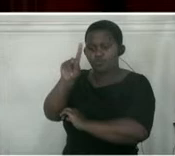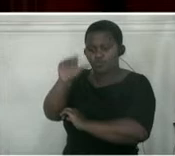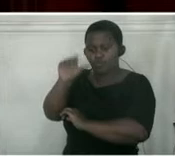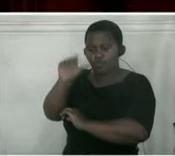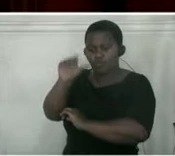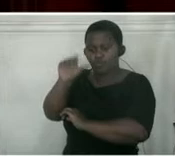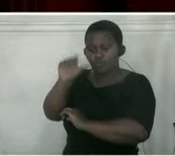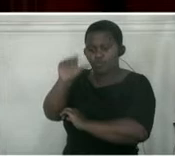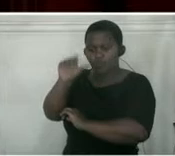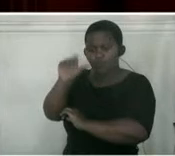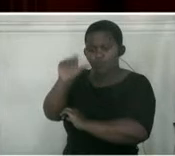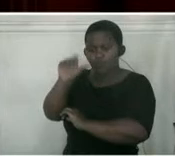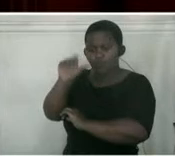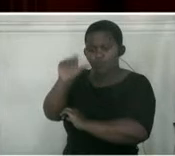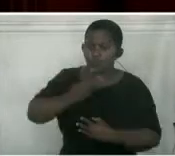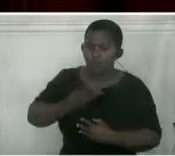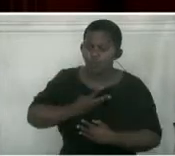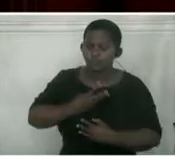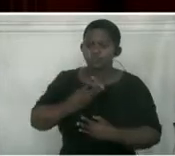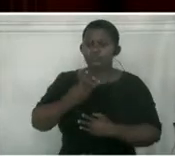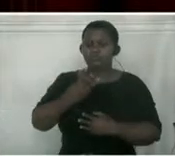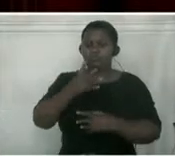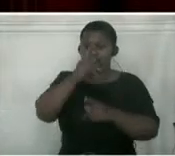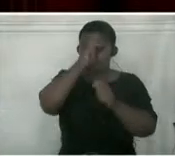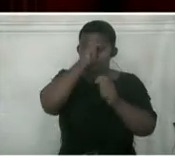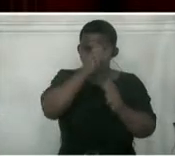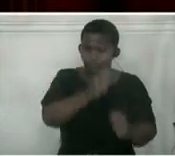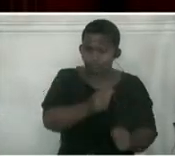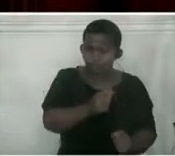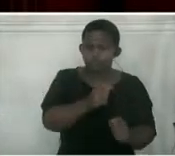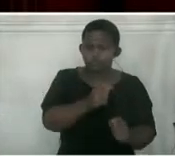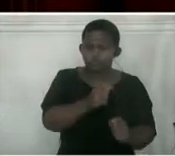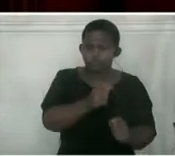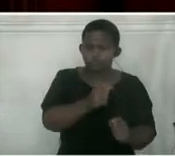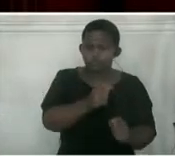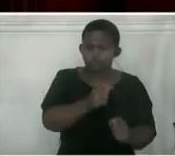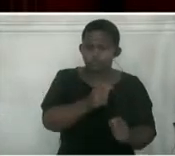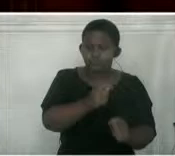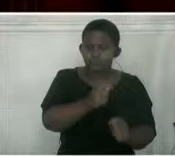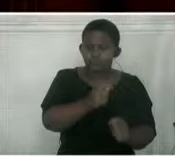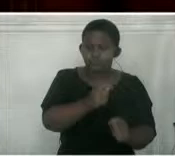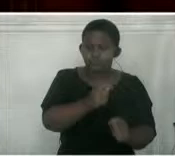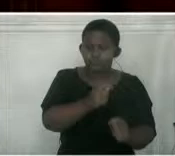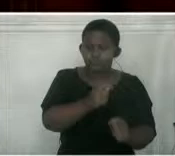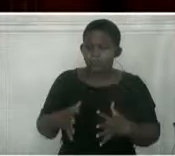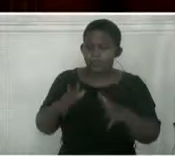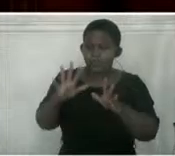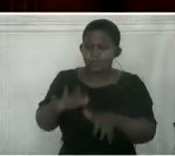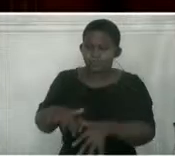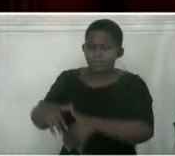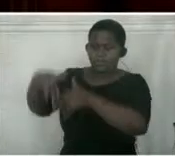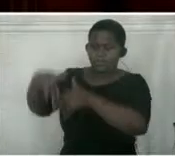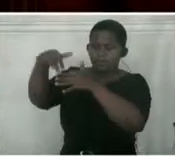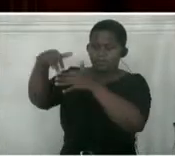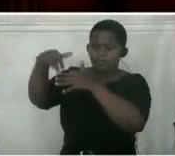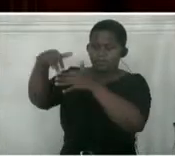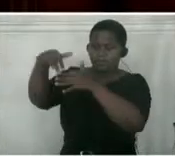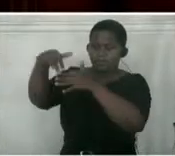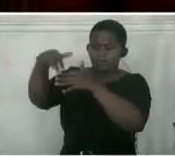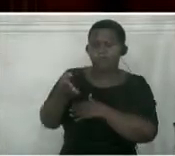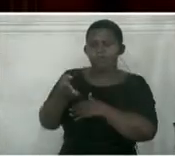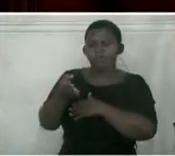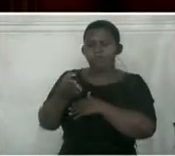Equally, we wish to pay tribute to all members of this provincial legislature for their